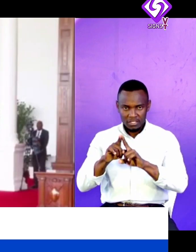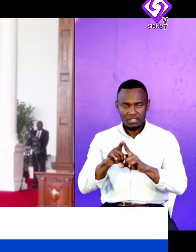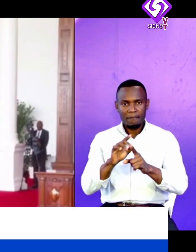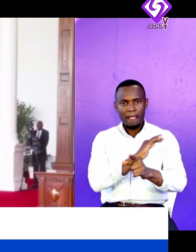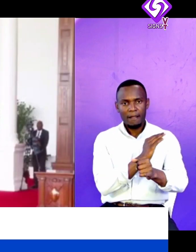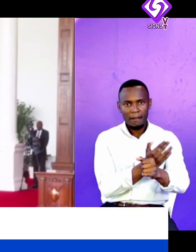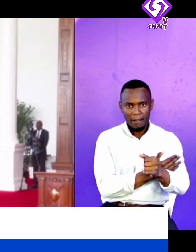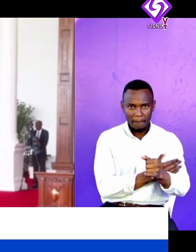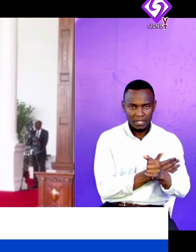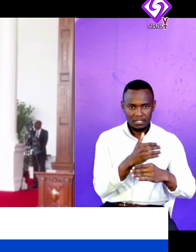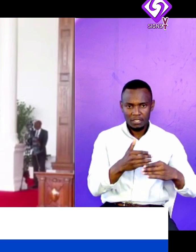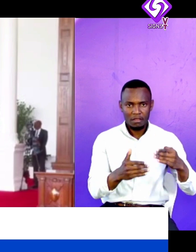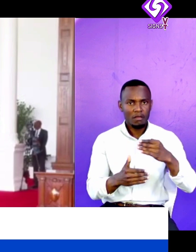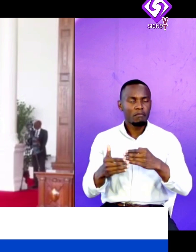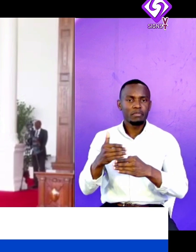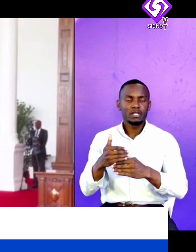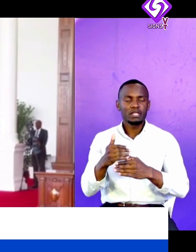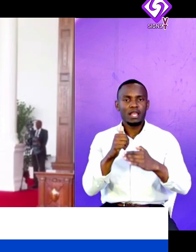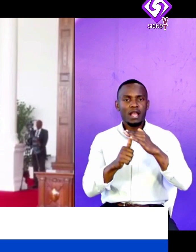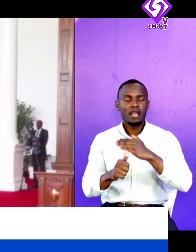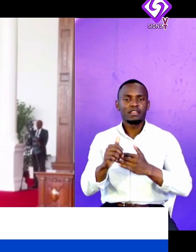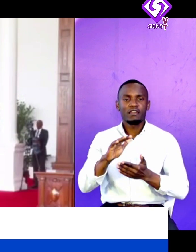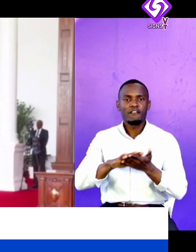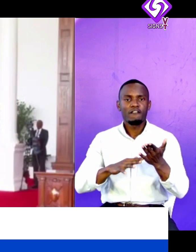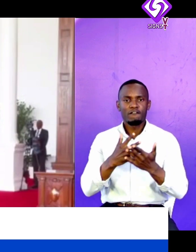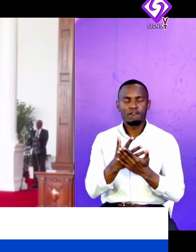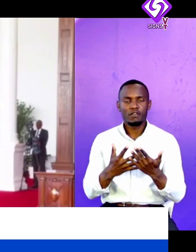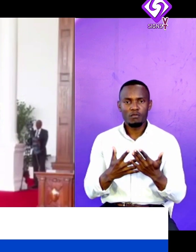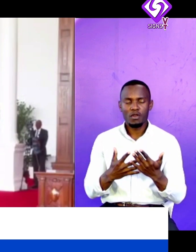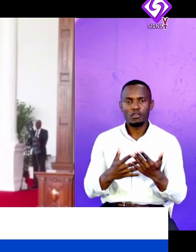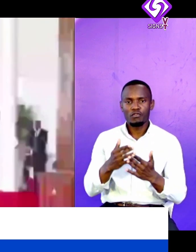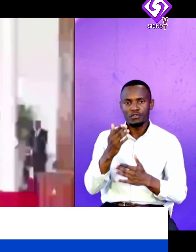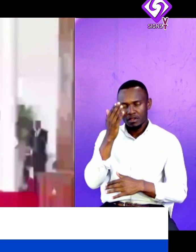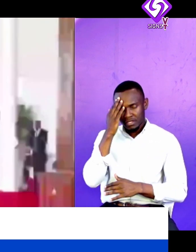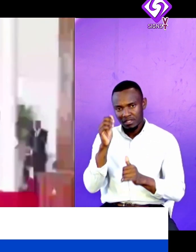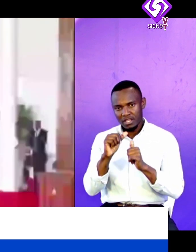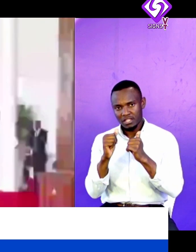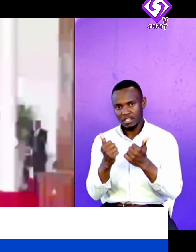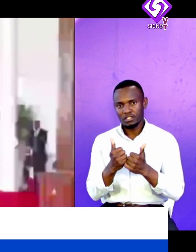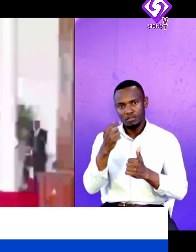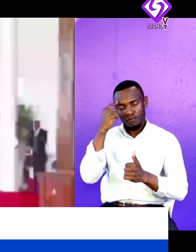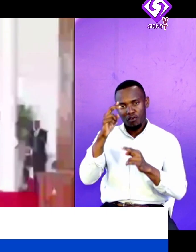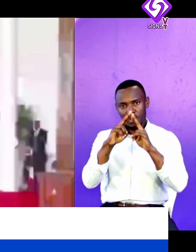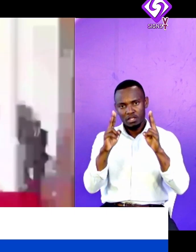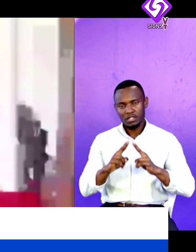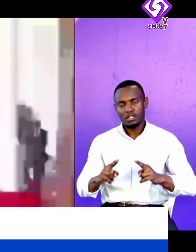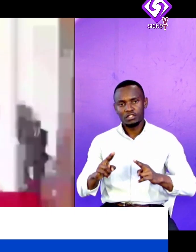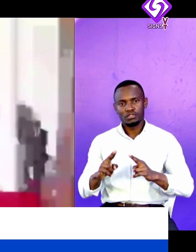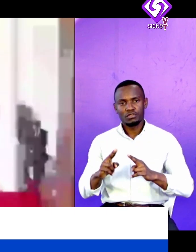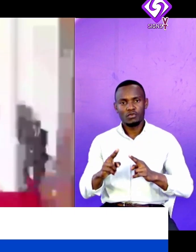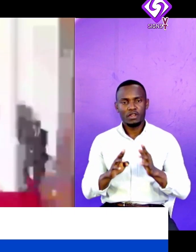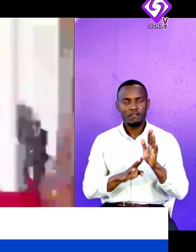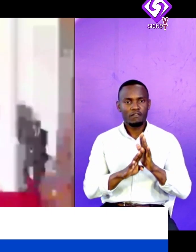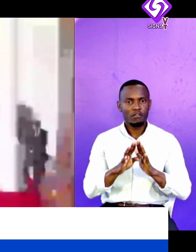especially under the framework of Mashav, Israel's Agency for International Development Cooperation. There